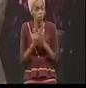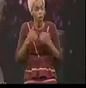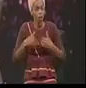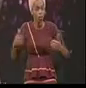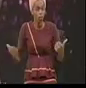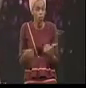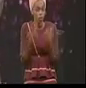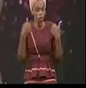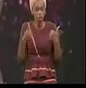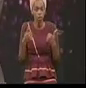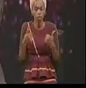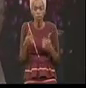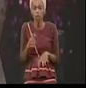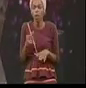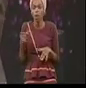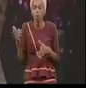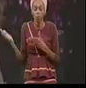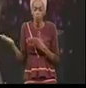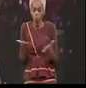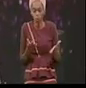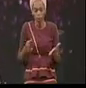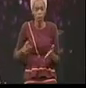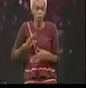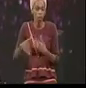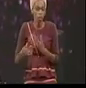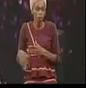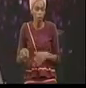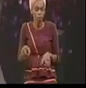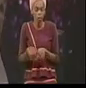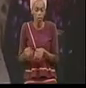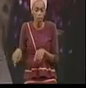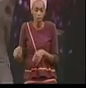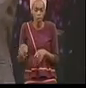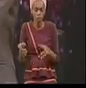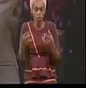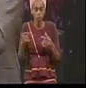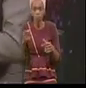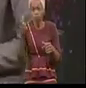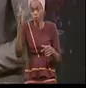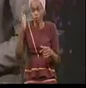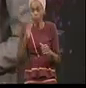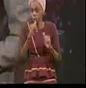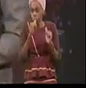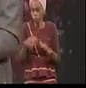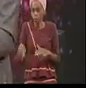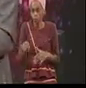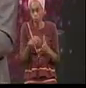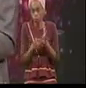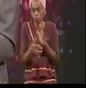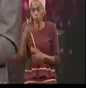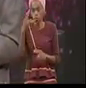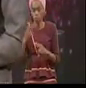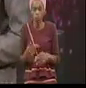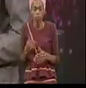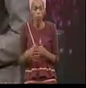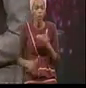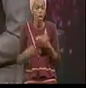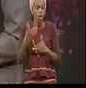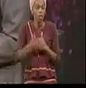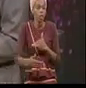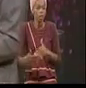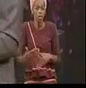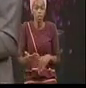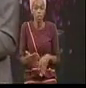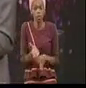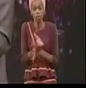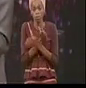bring them along. As they come, the Lord will bless them in Jesus' name. Impact Refresh. Next Sunday, 21st of